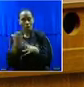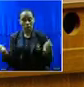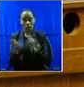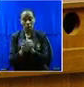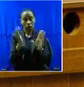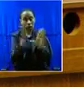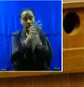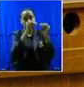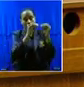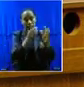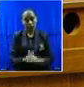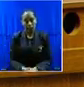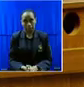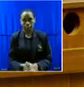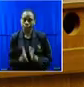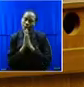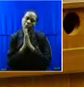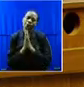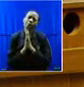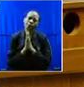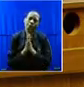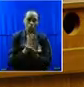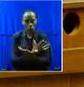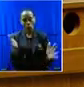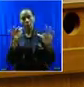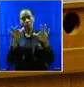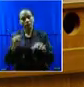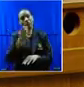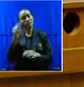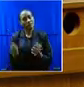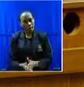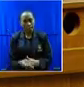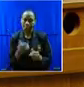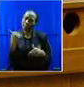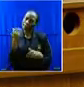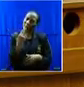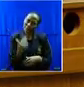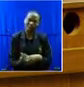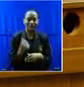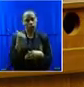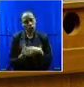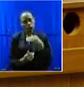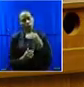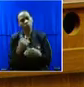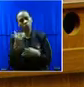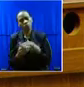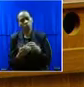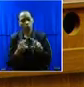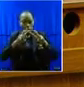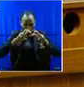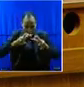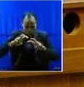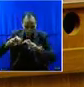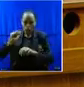sector. Now, we urge all South Africans to continue to explore their own country